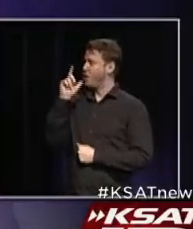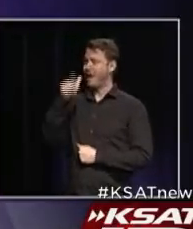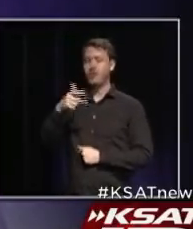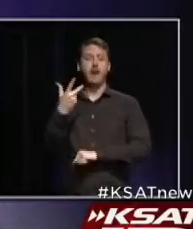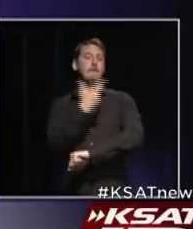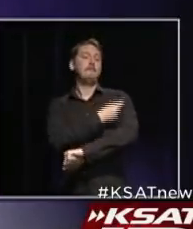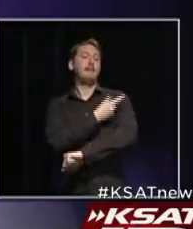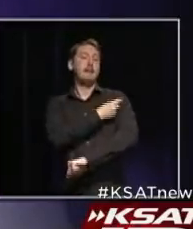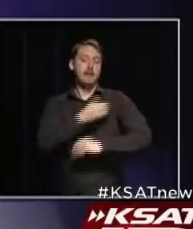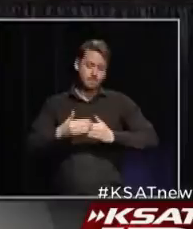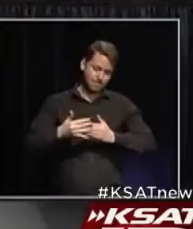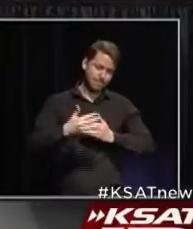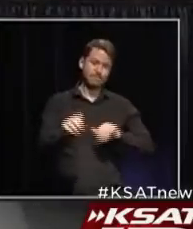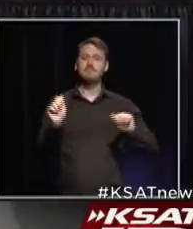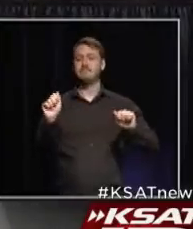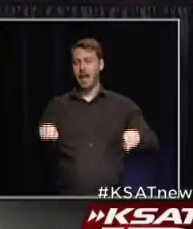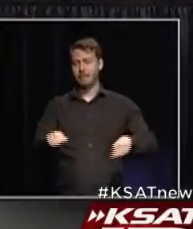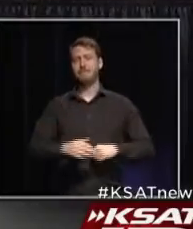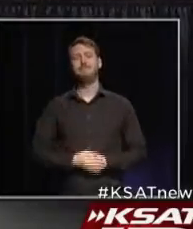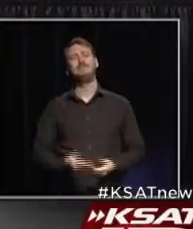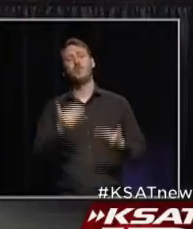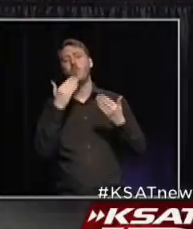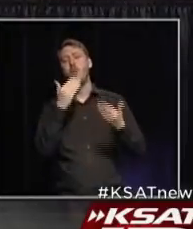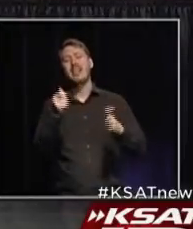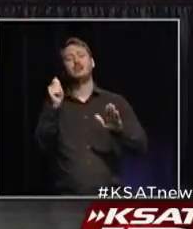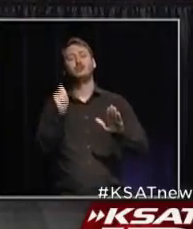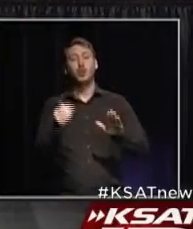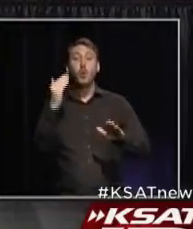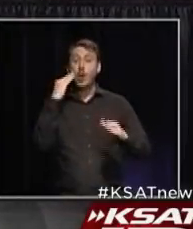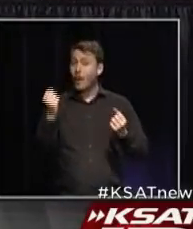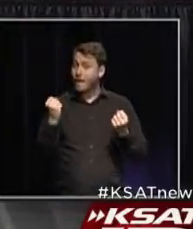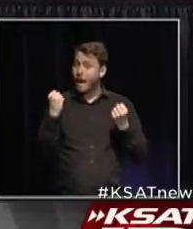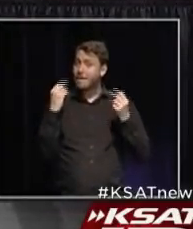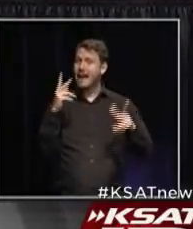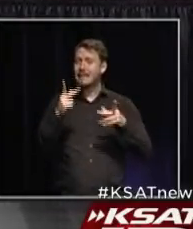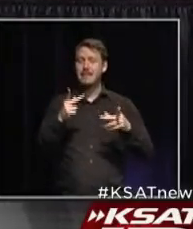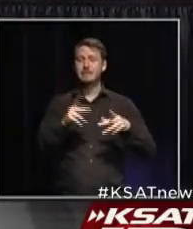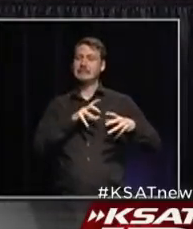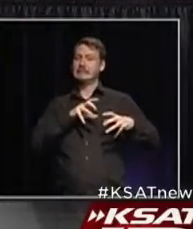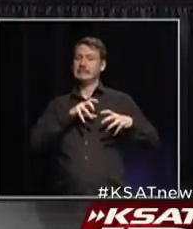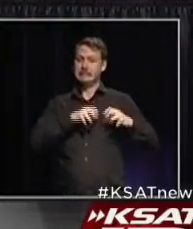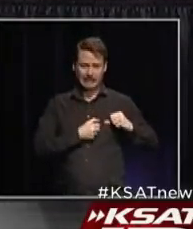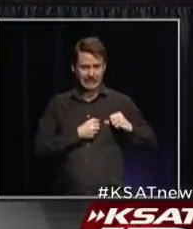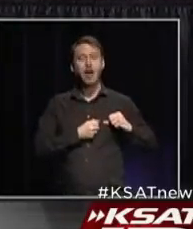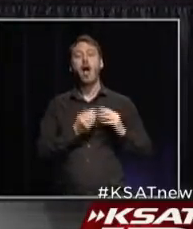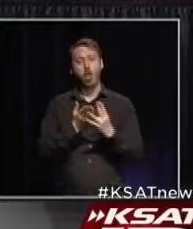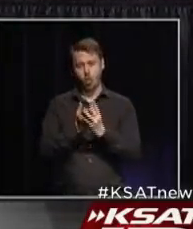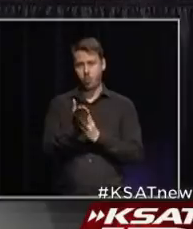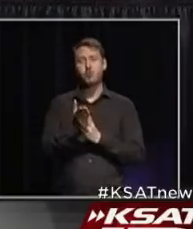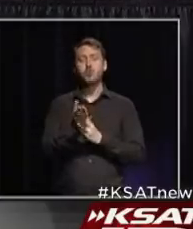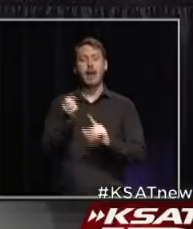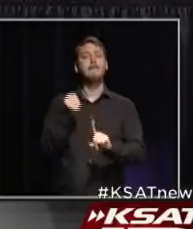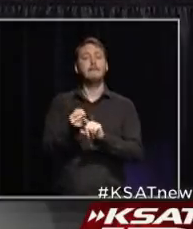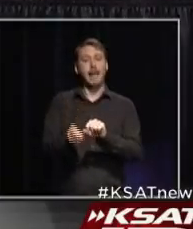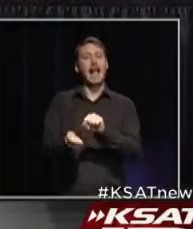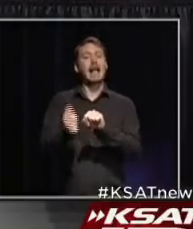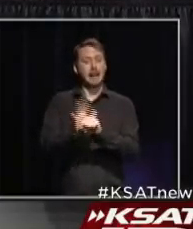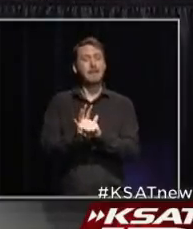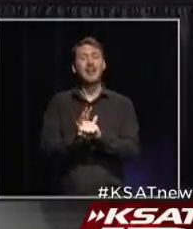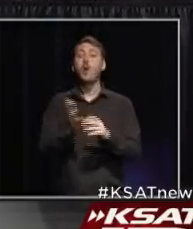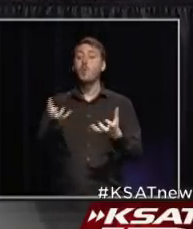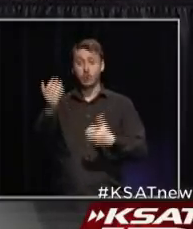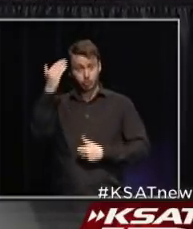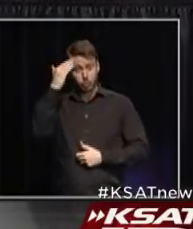more people every day. Great. Thank you, Judge. And we know many people are hurting during this pandemic, and want you to know that there is